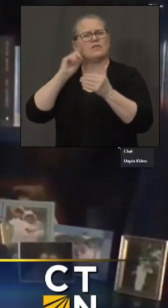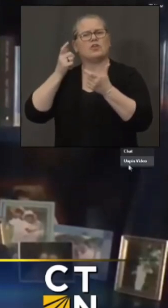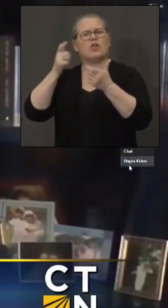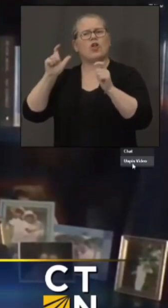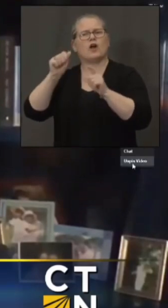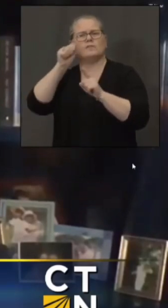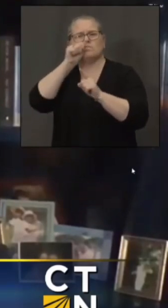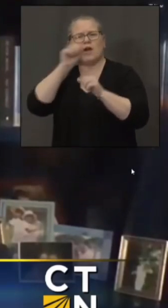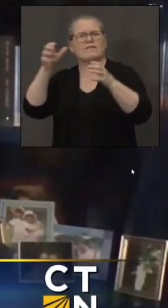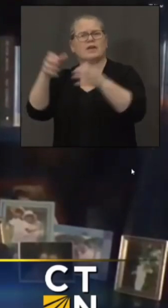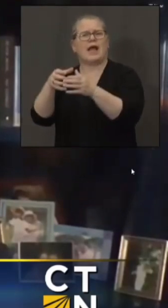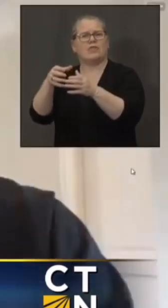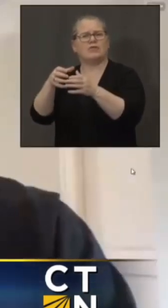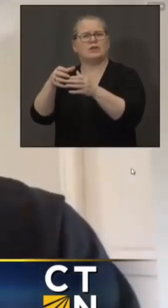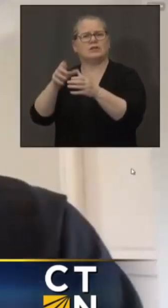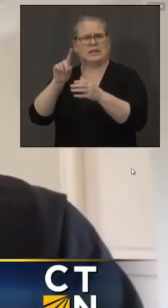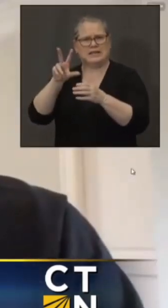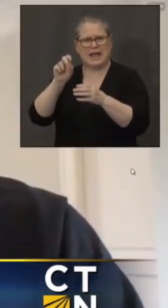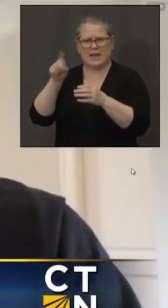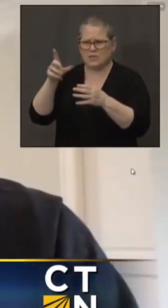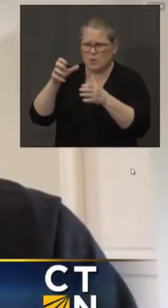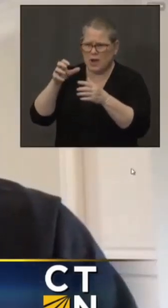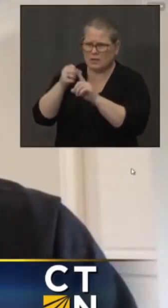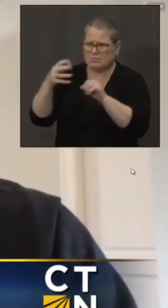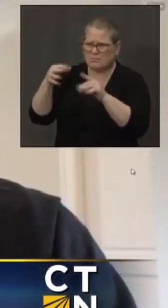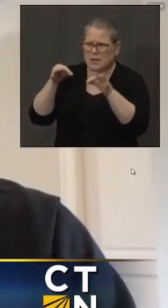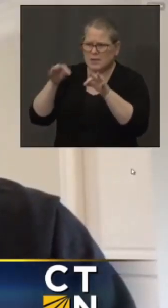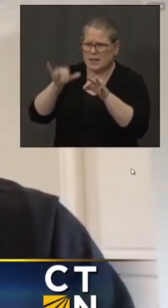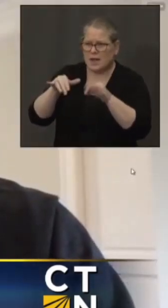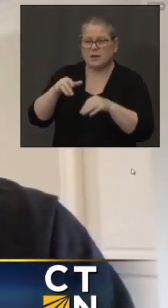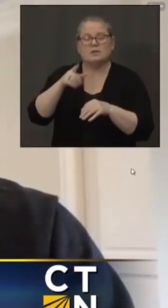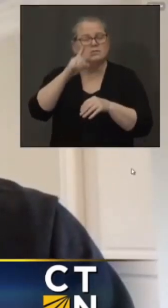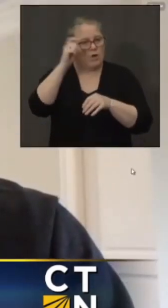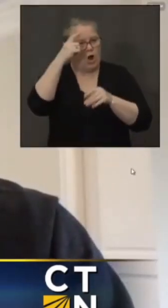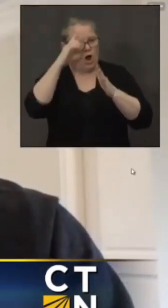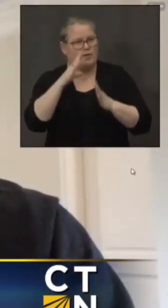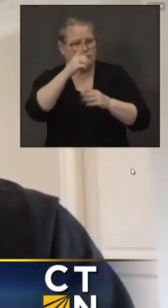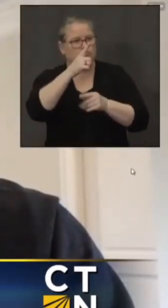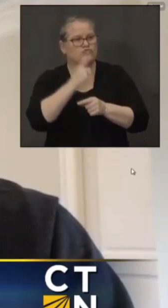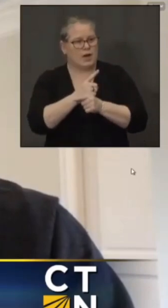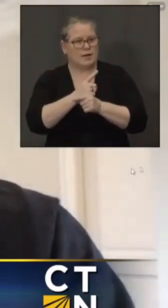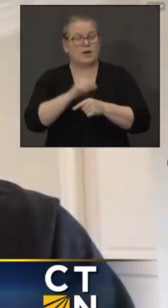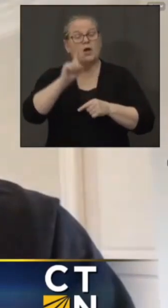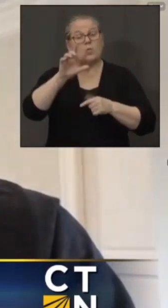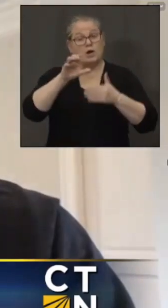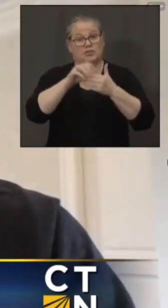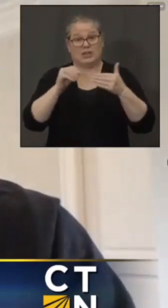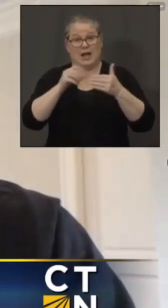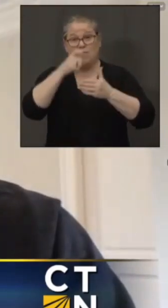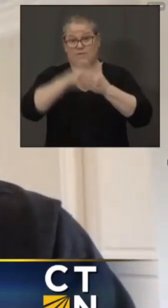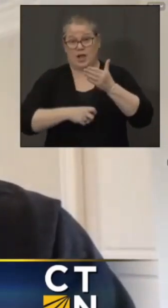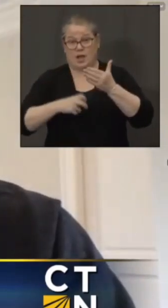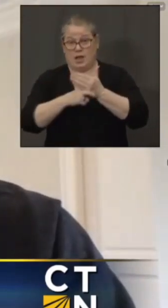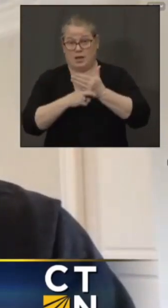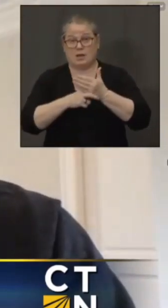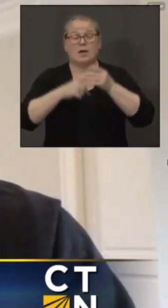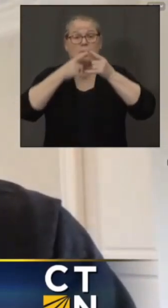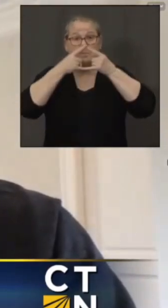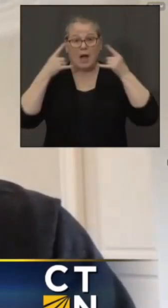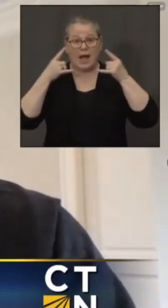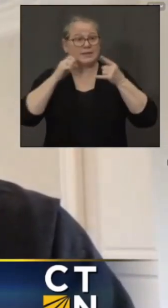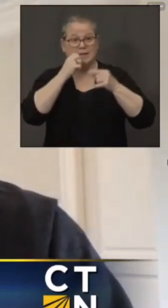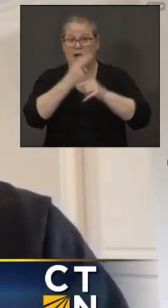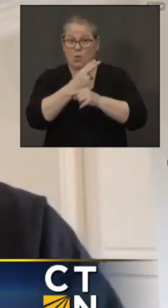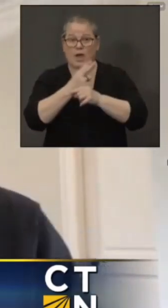that? No, that's exactly right, Governor. The $100 is for not mask wearing, not distancing in a place